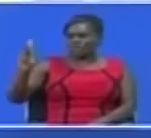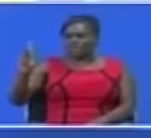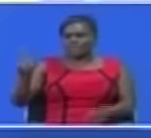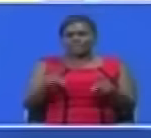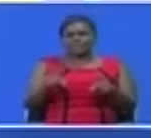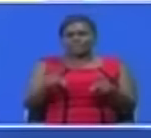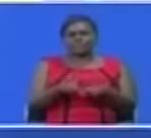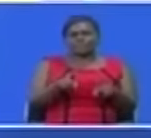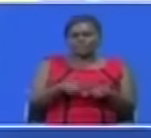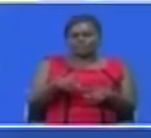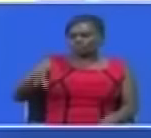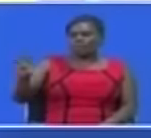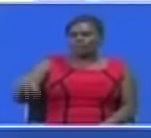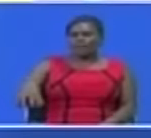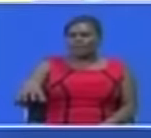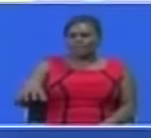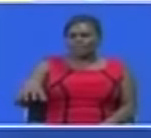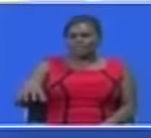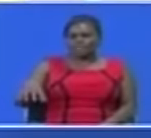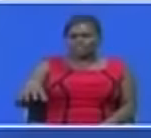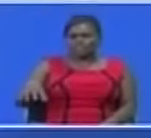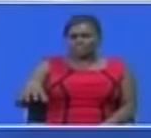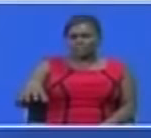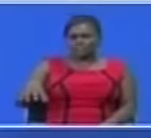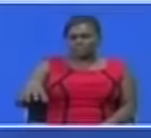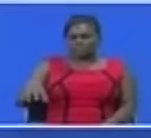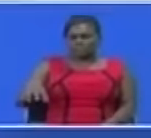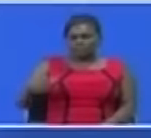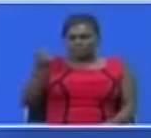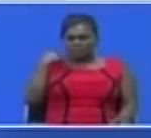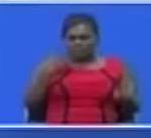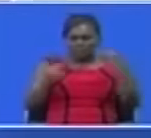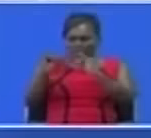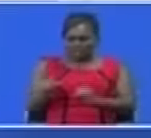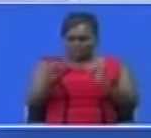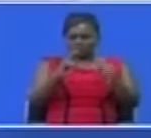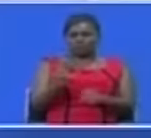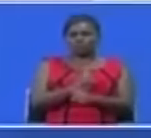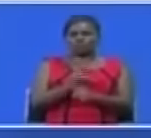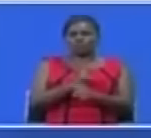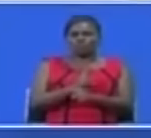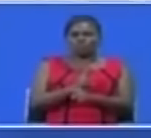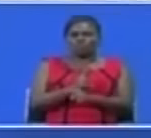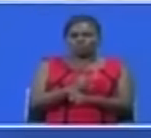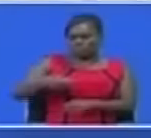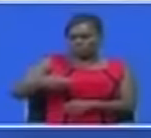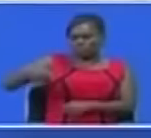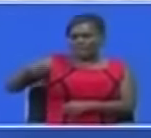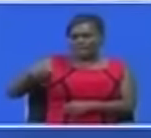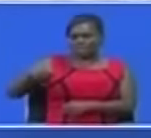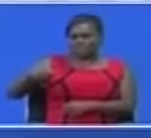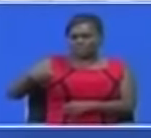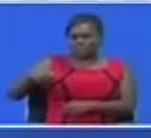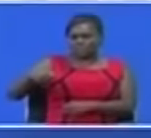UK, and we also do supermarkets, private label in Europe. Putting tea into individual used tea bags or 100